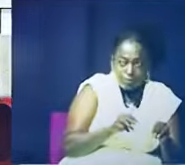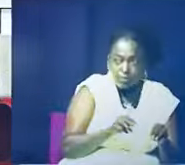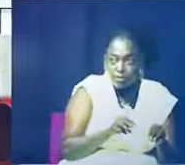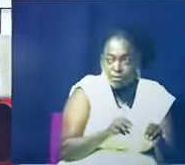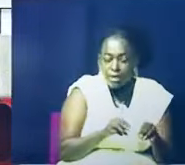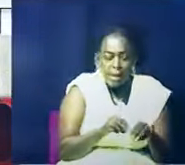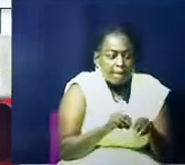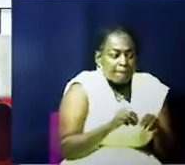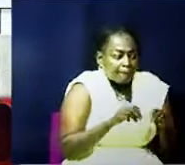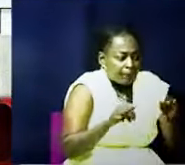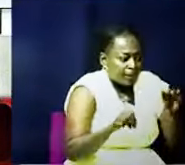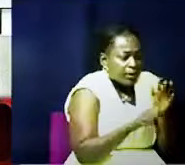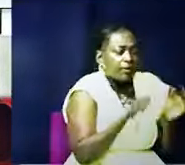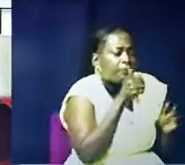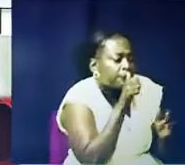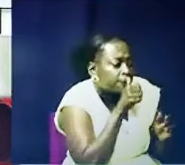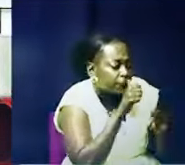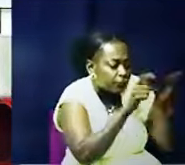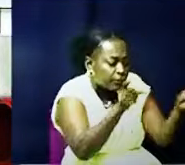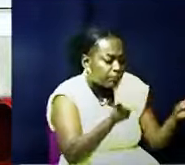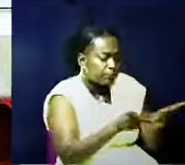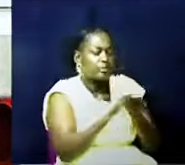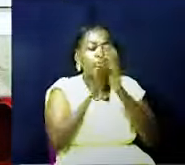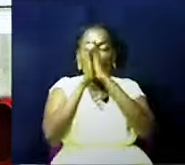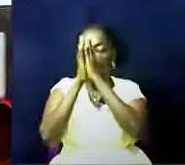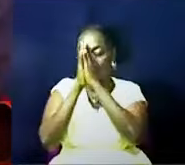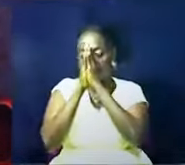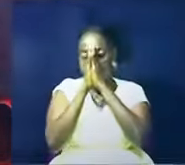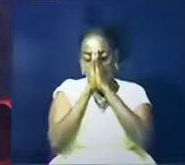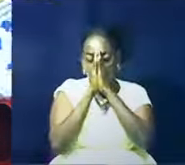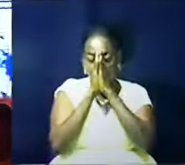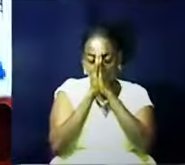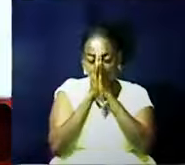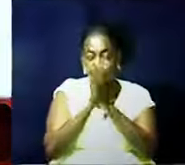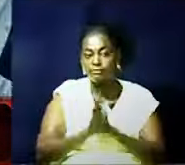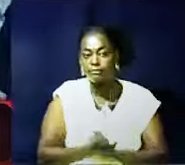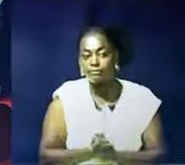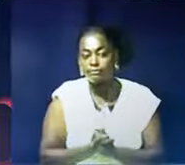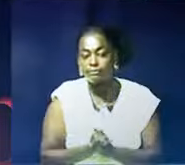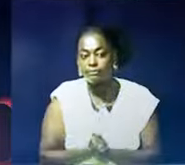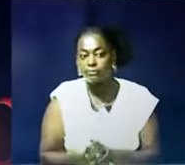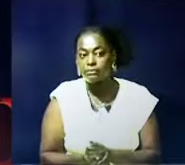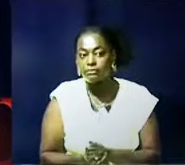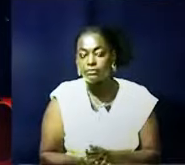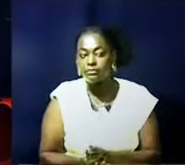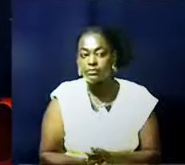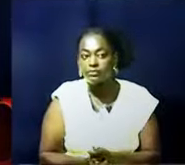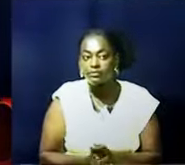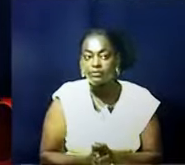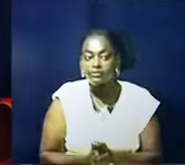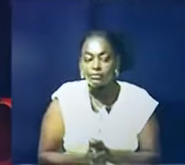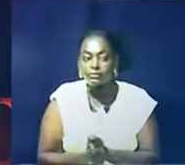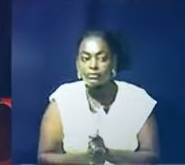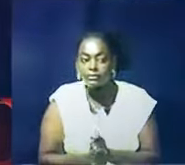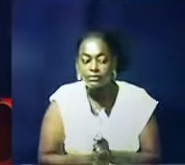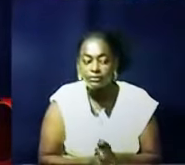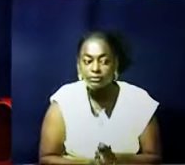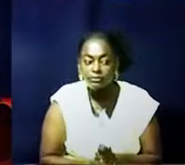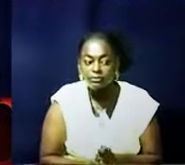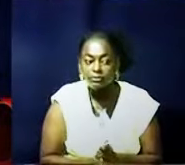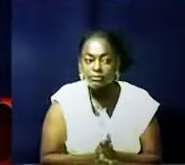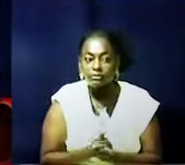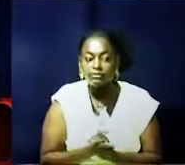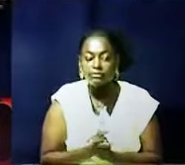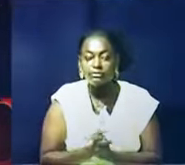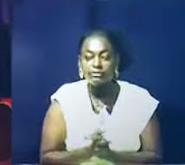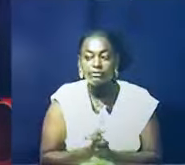lonely places and pray. Sir, Nansona Edikaino, no chesse, Ebia, Asimbia, Ebwe, Bra, Eba, or say, Wenum